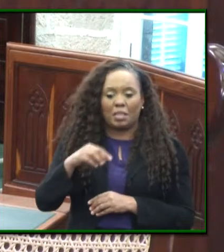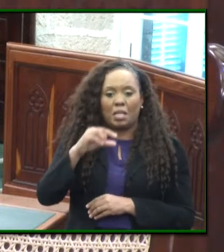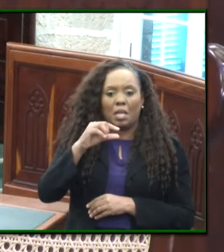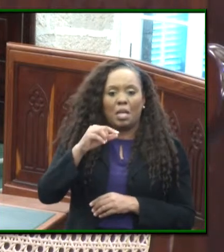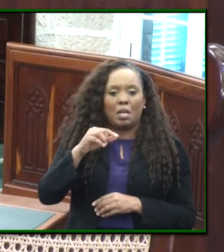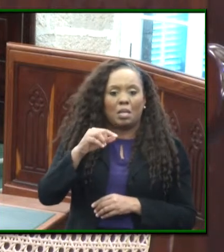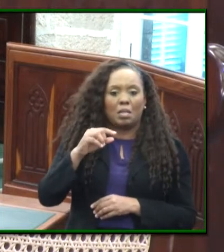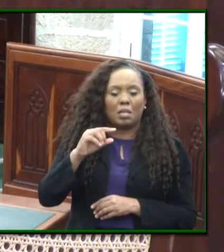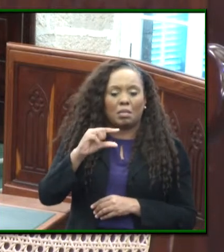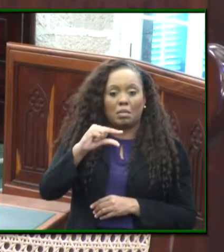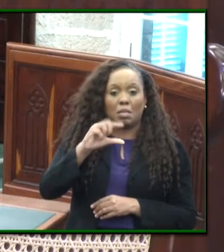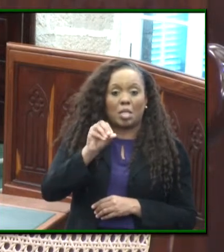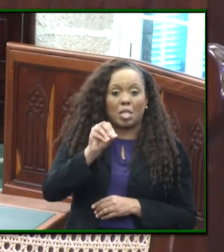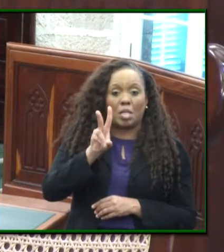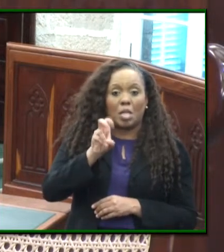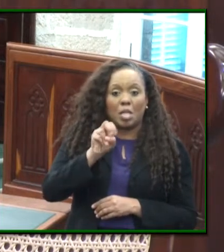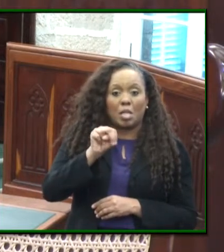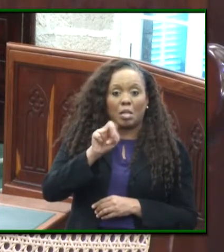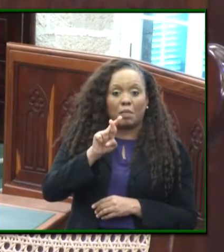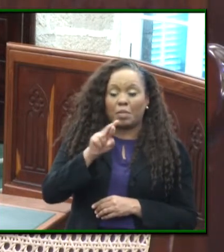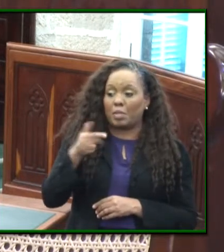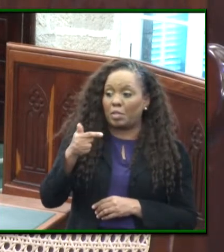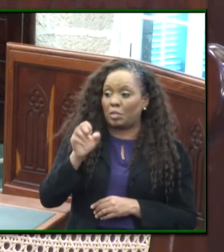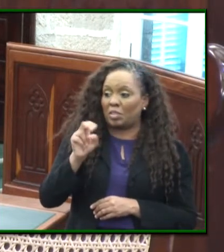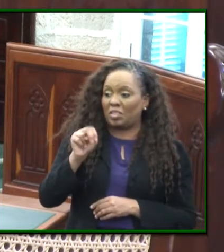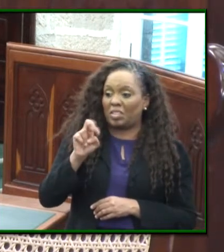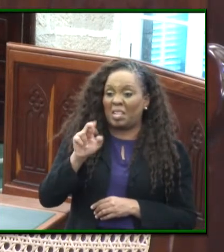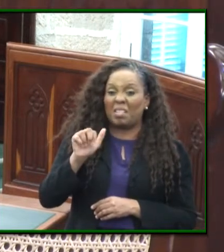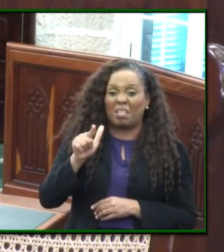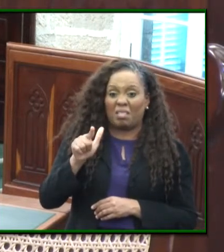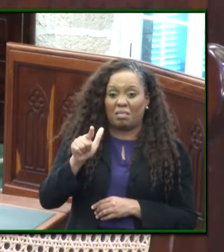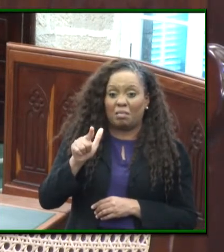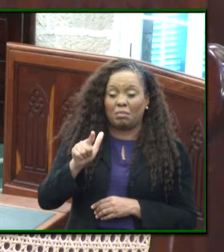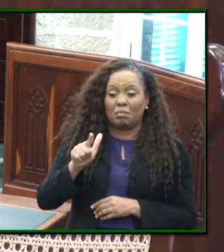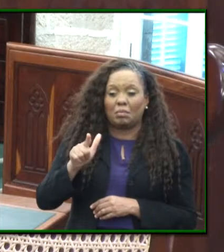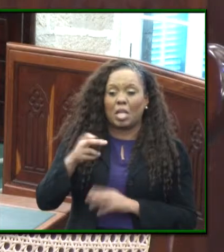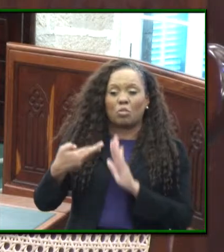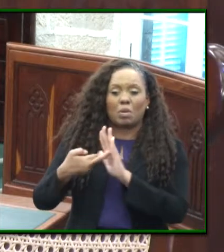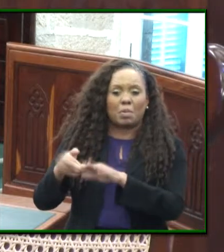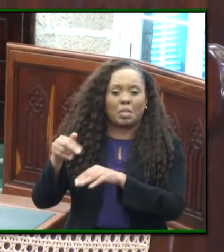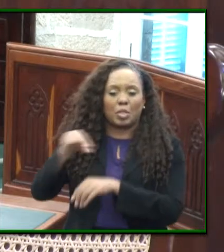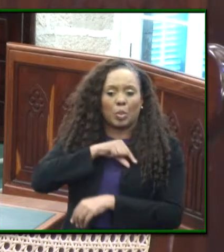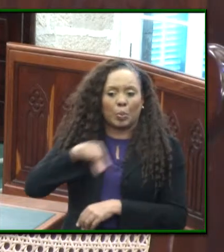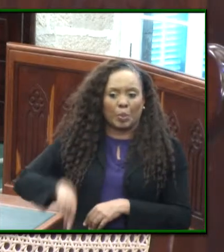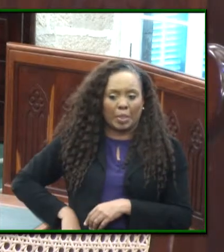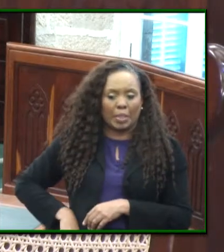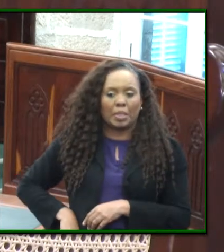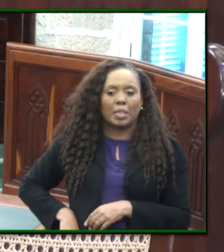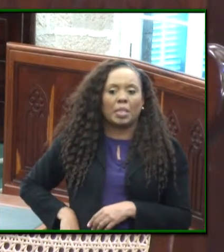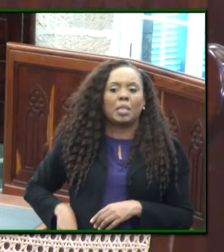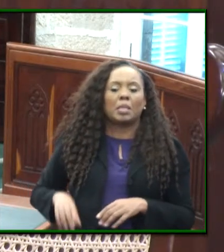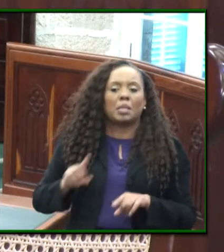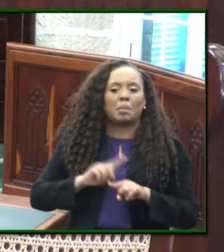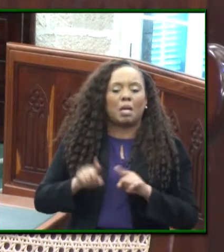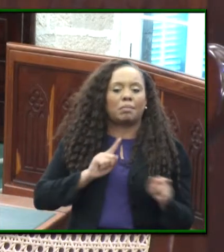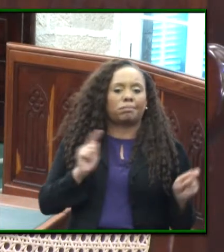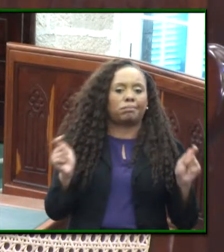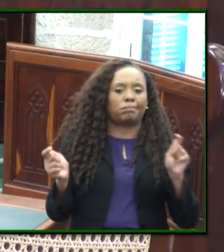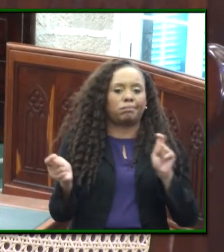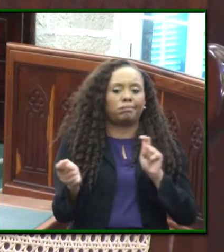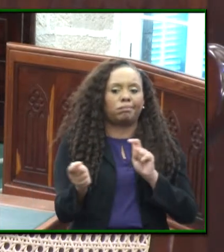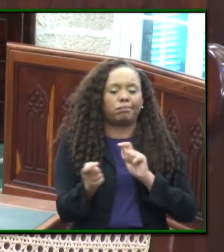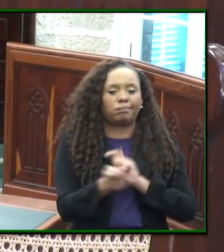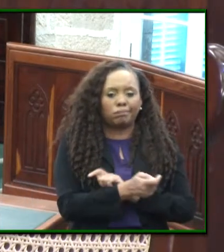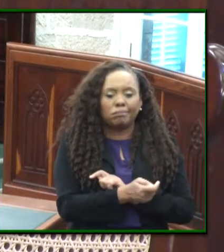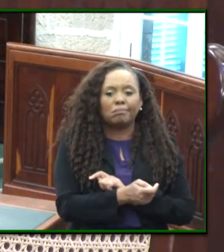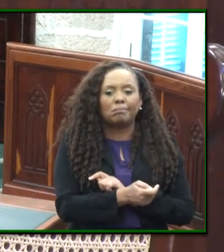representative to that of president authentically head of this state,